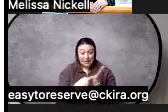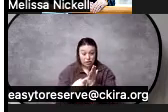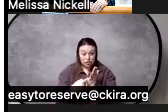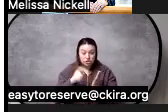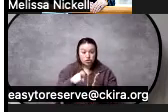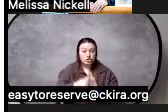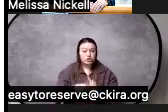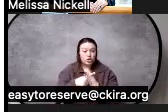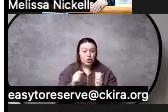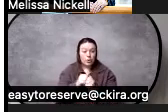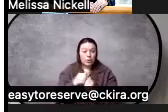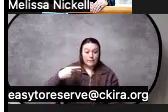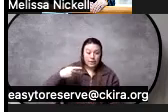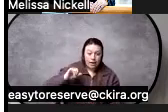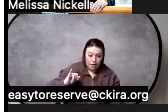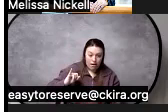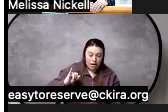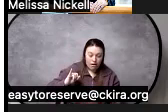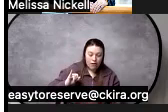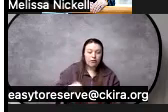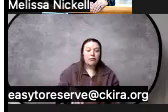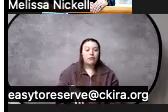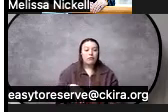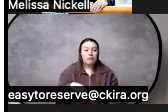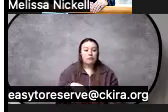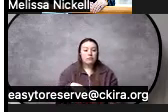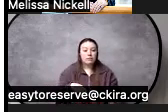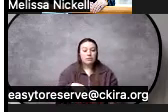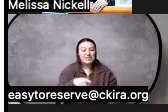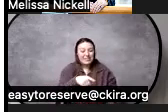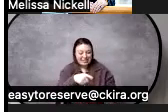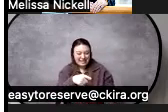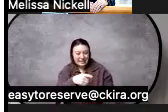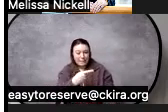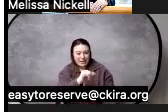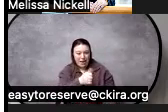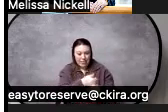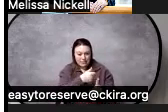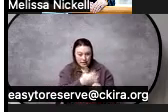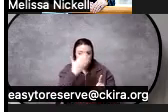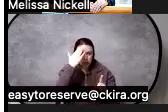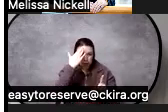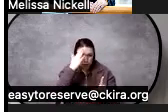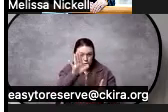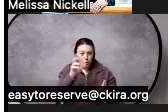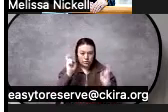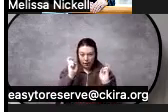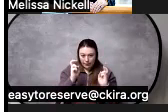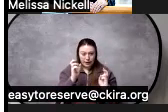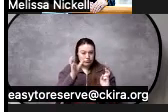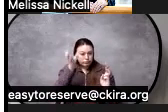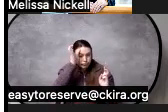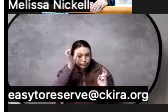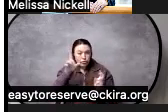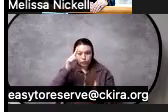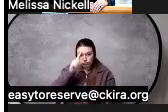PI. Because like you, they know your topic and research well. I want you to start off by outlining what you think